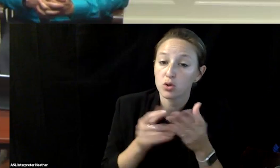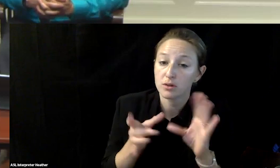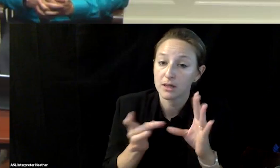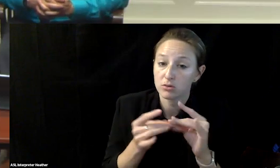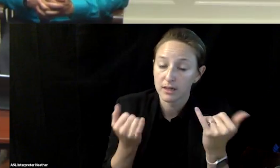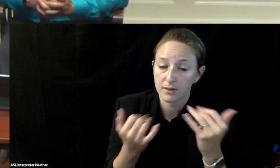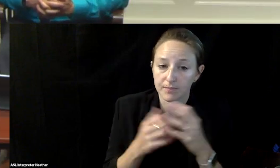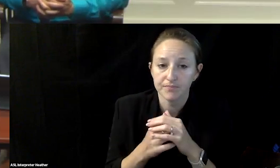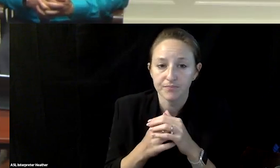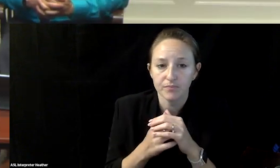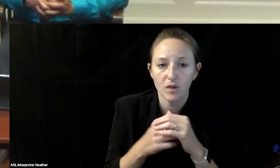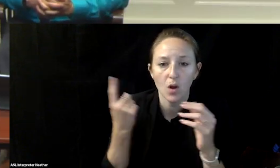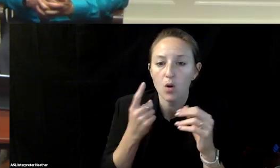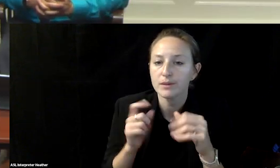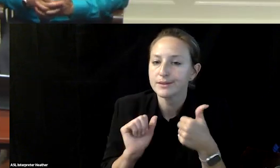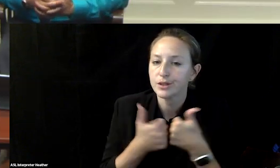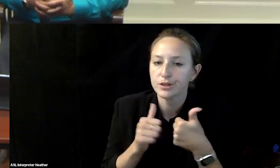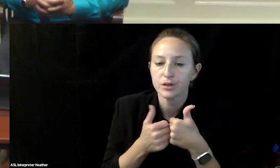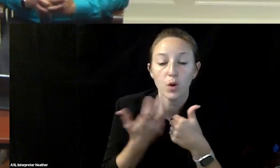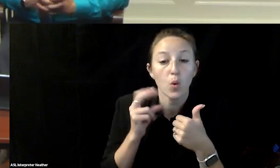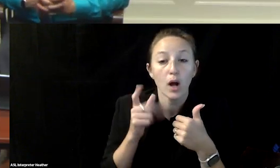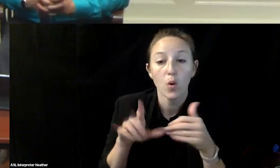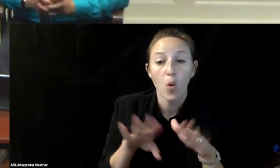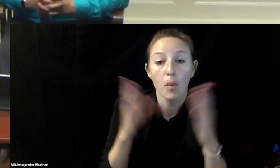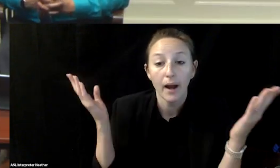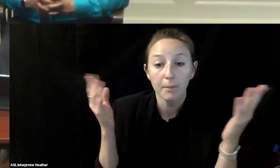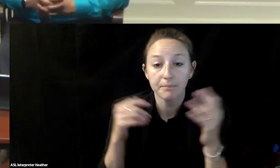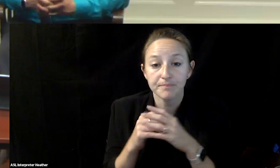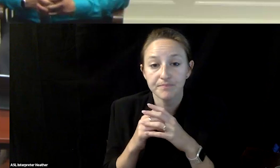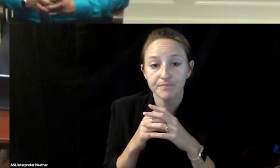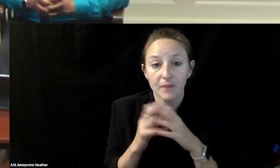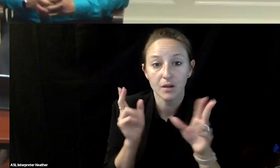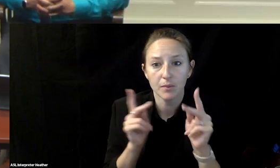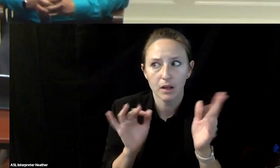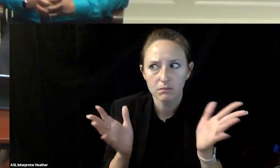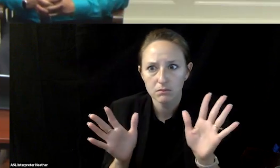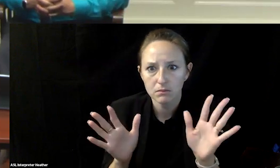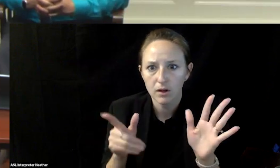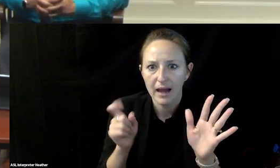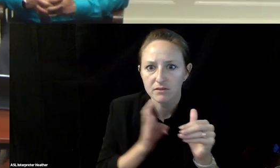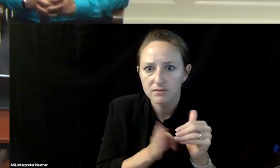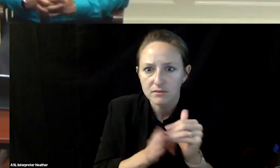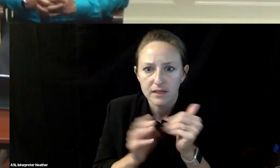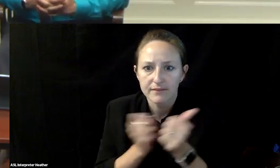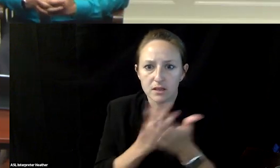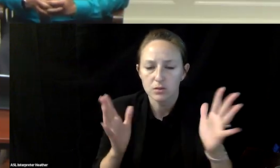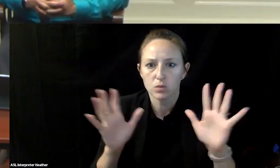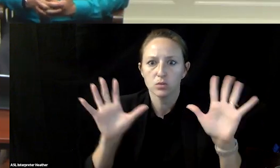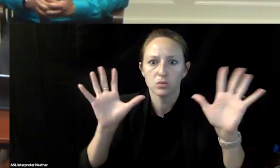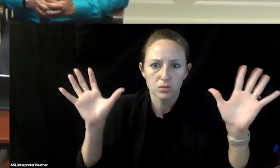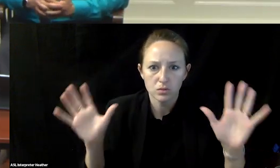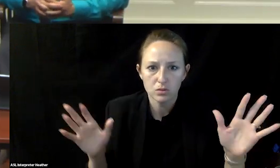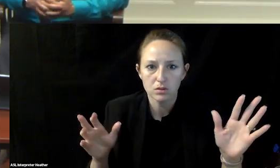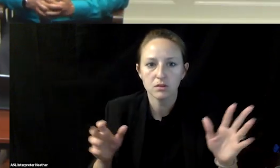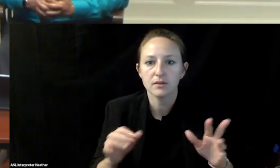is once you open this up, people are like, we have to get this all done. And it's this whole boil the